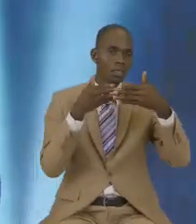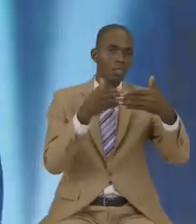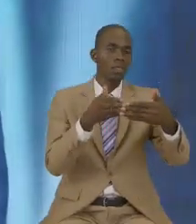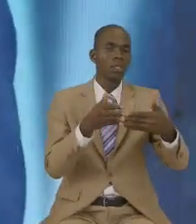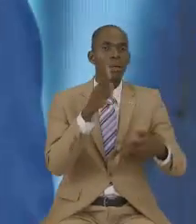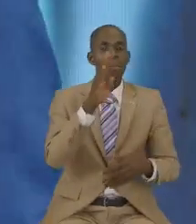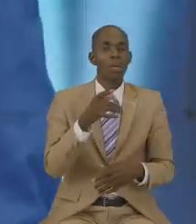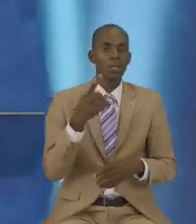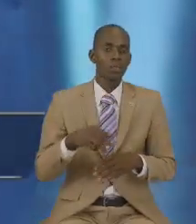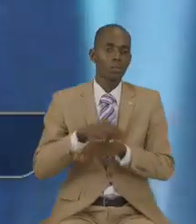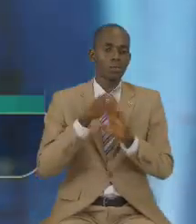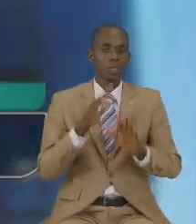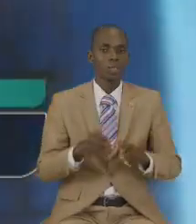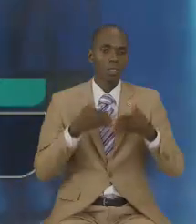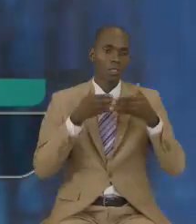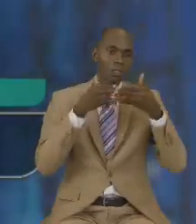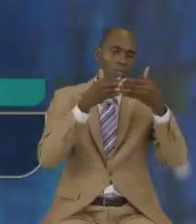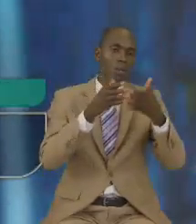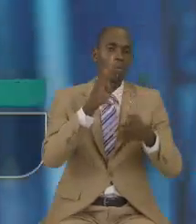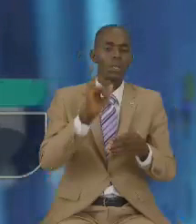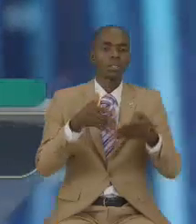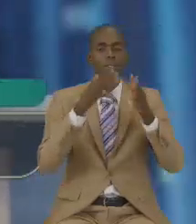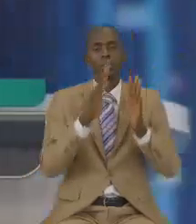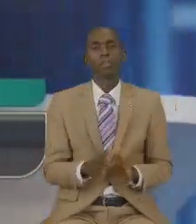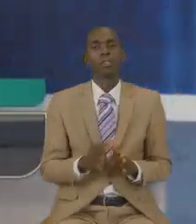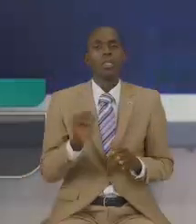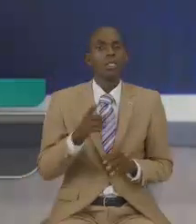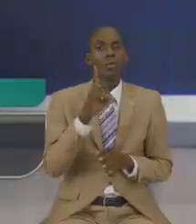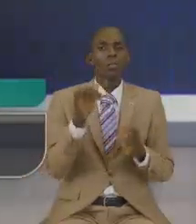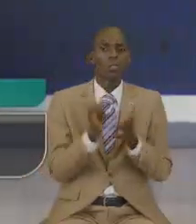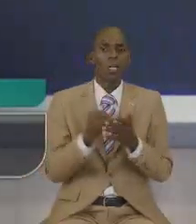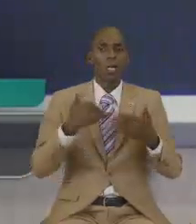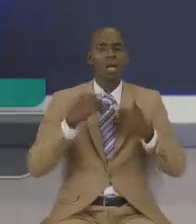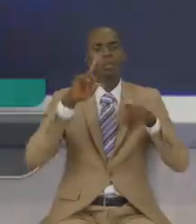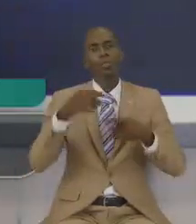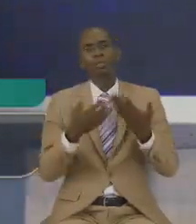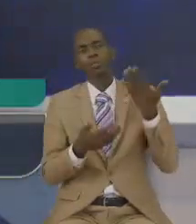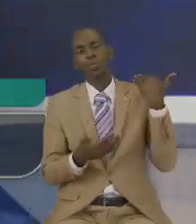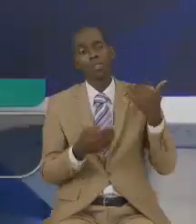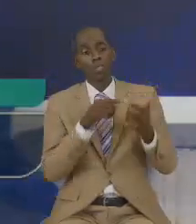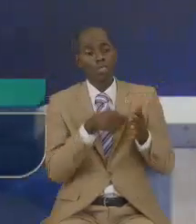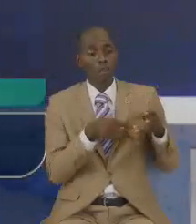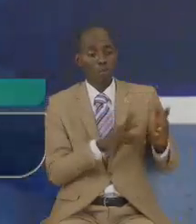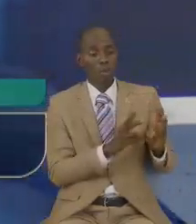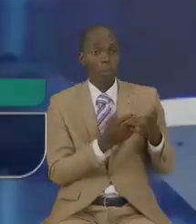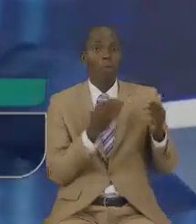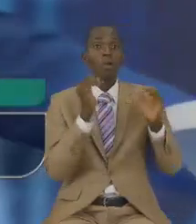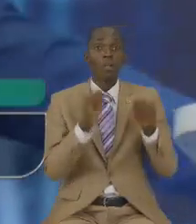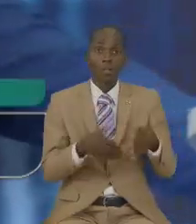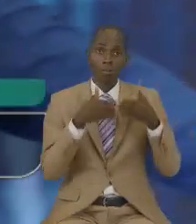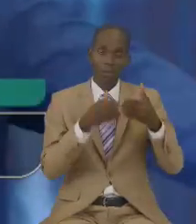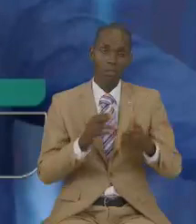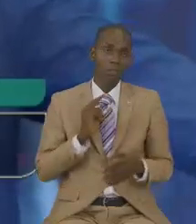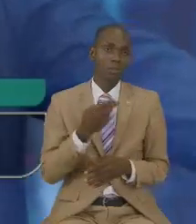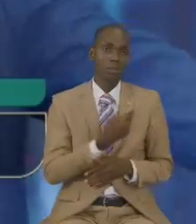the Master. Guided by the Master. Anybody who has gone this way before can guide us.